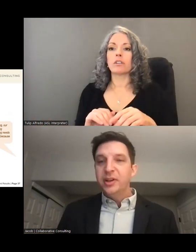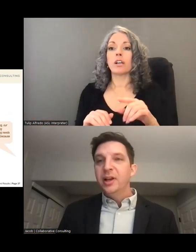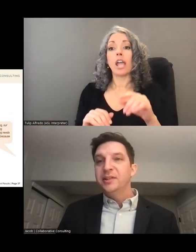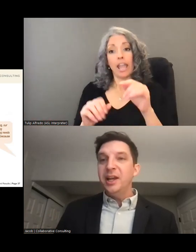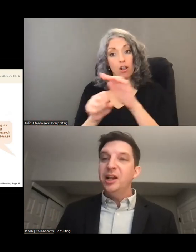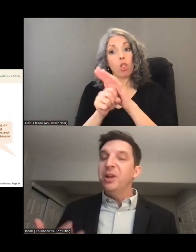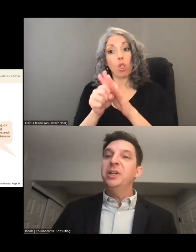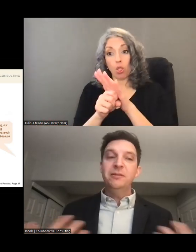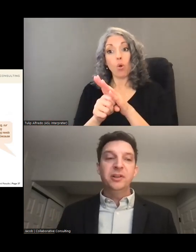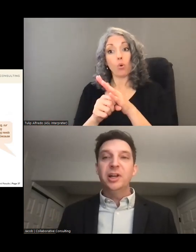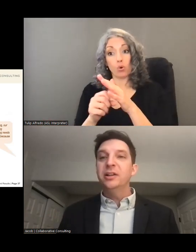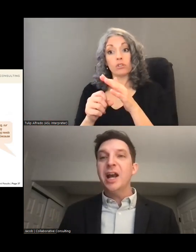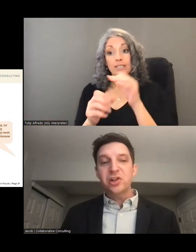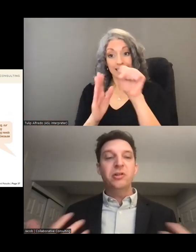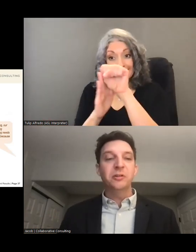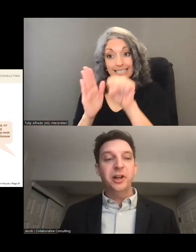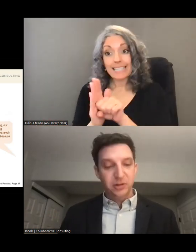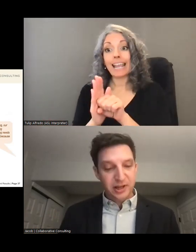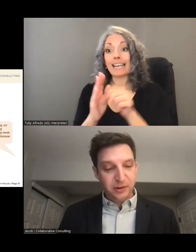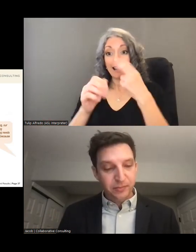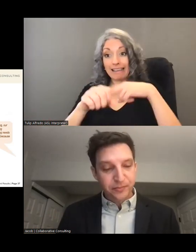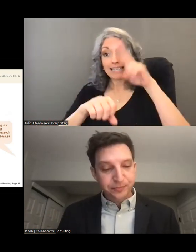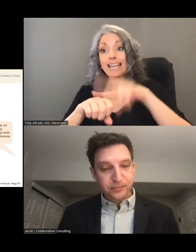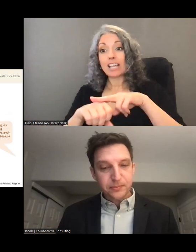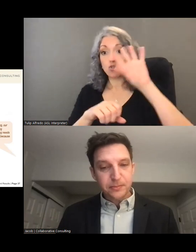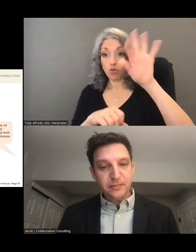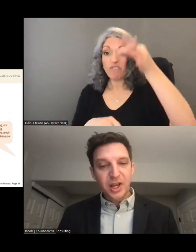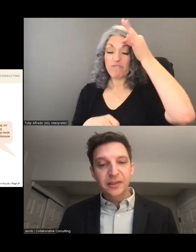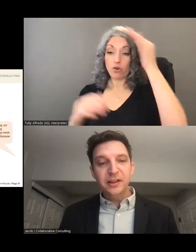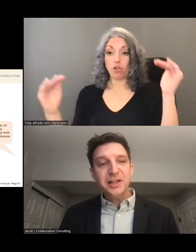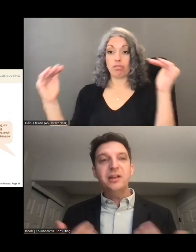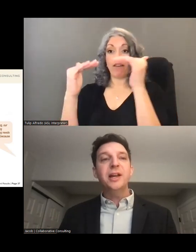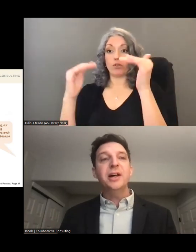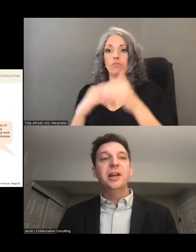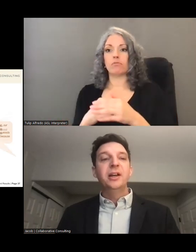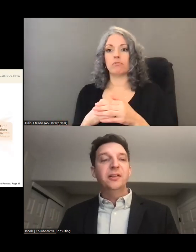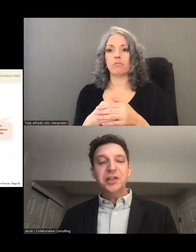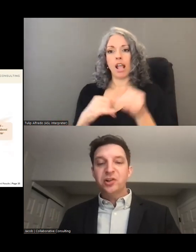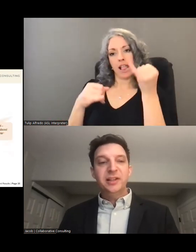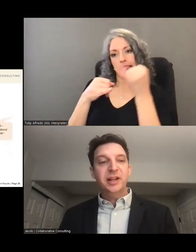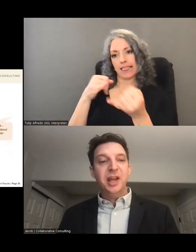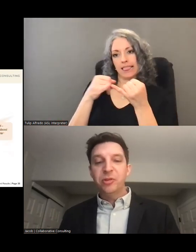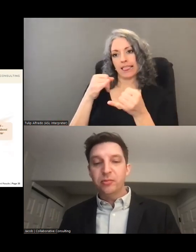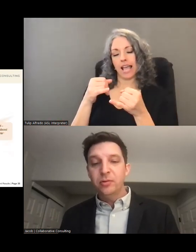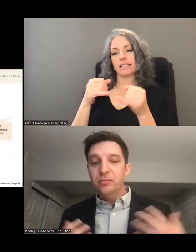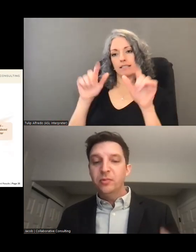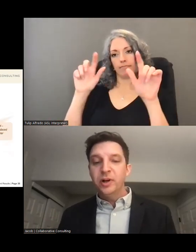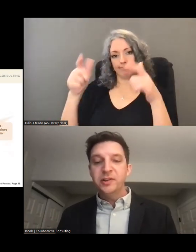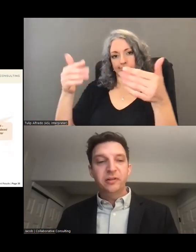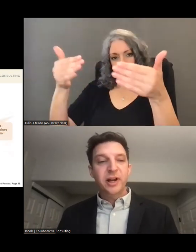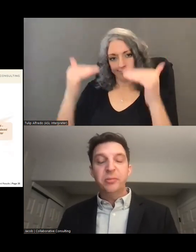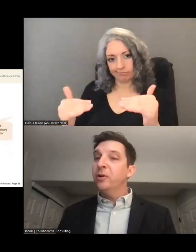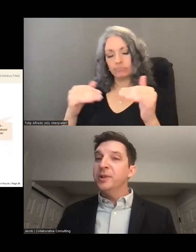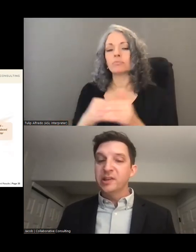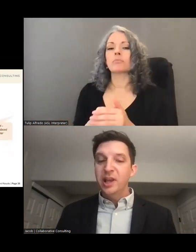local, state, and maybe even the national or federal level. And the last area, the last trait that came through,